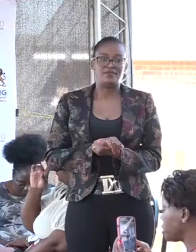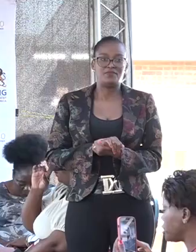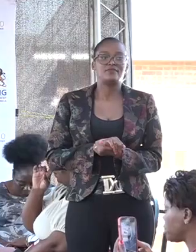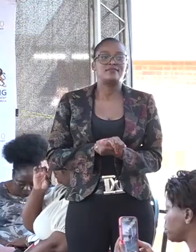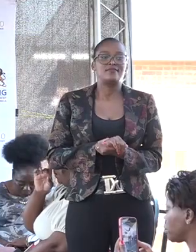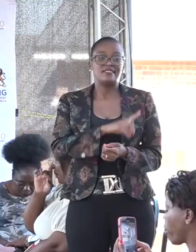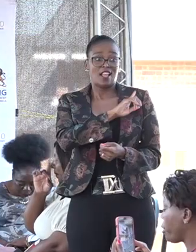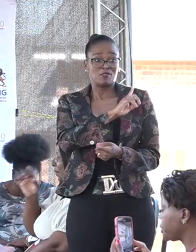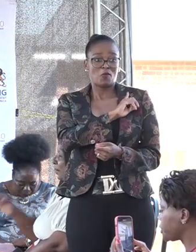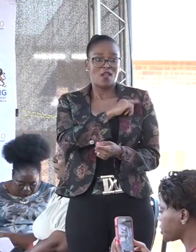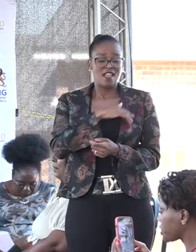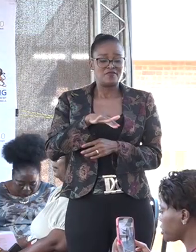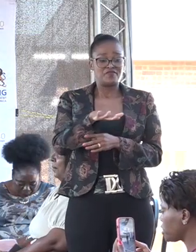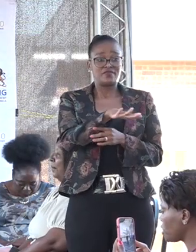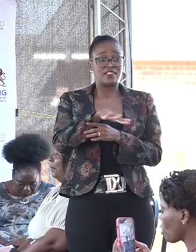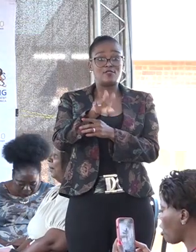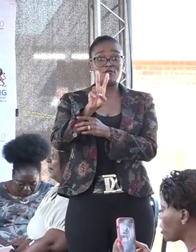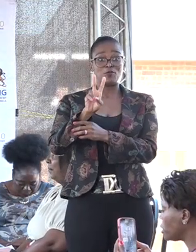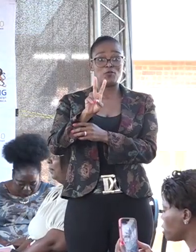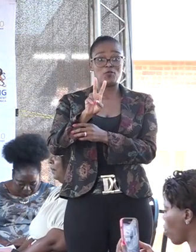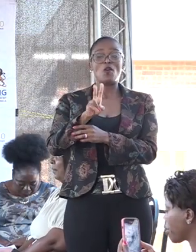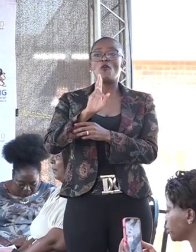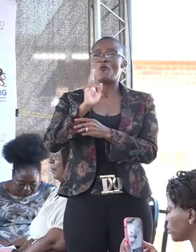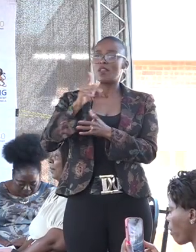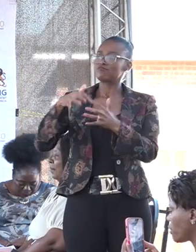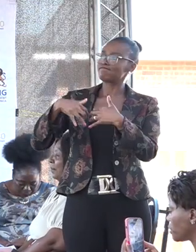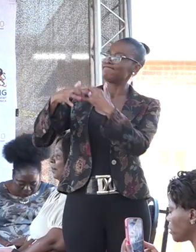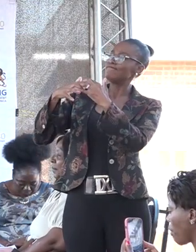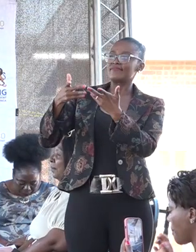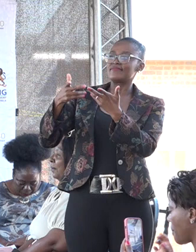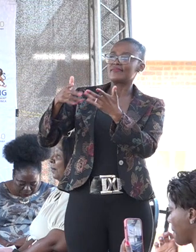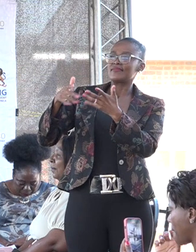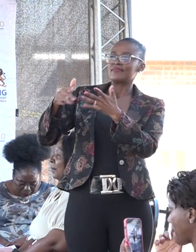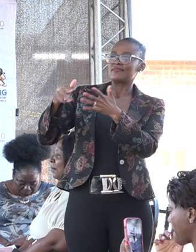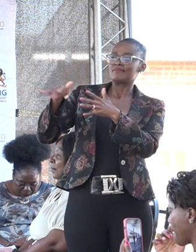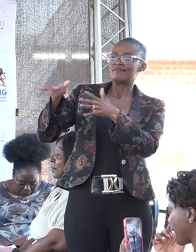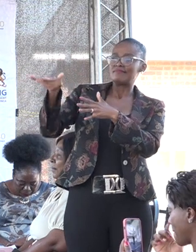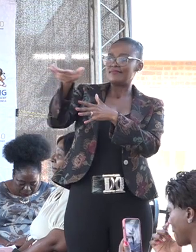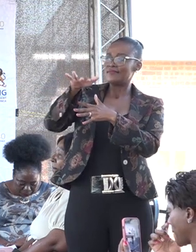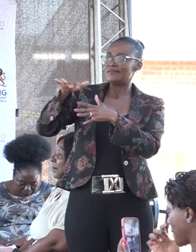So that's why if phase 2 izoba is built